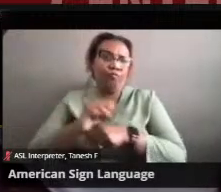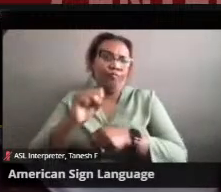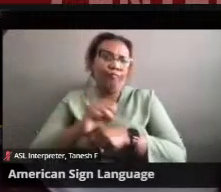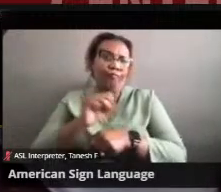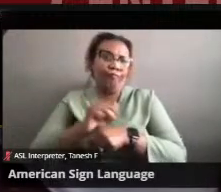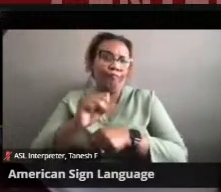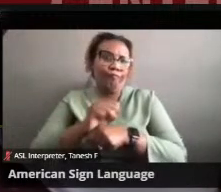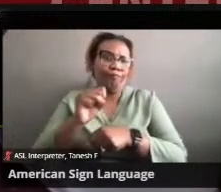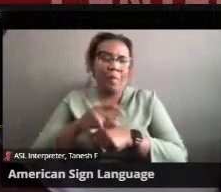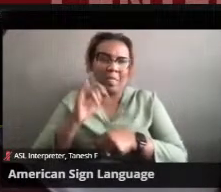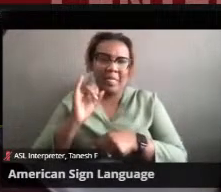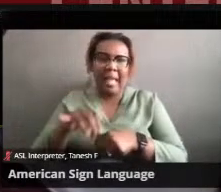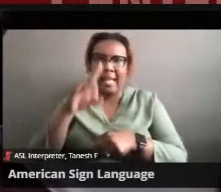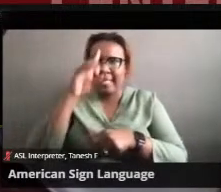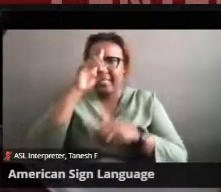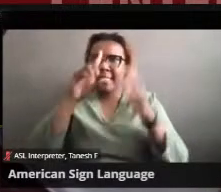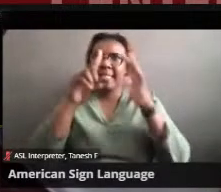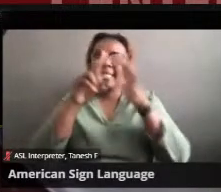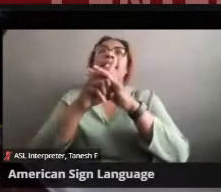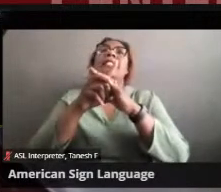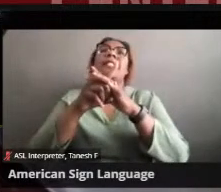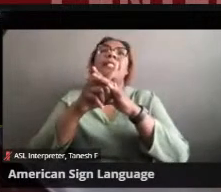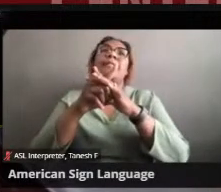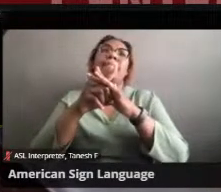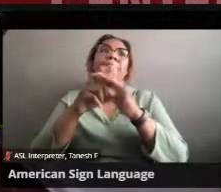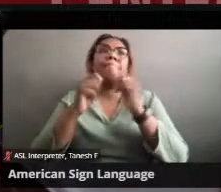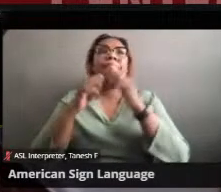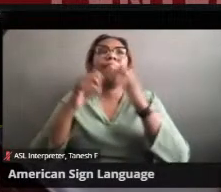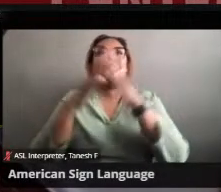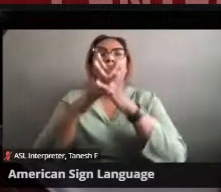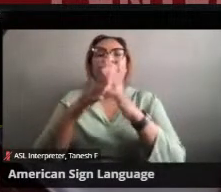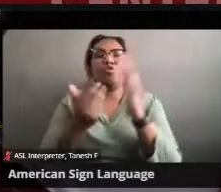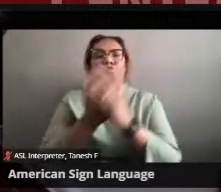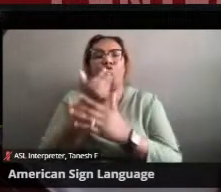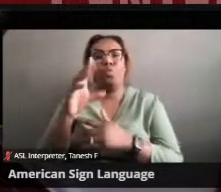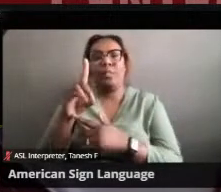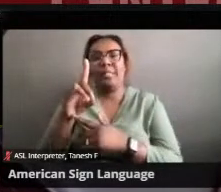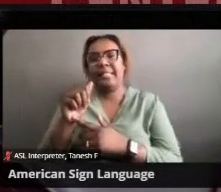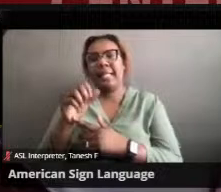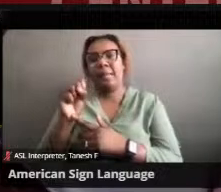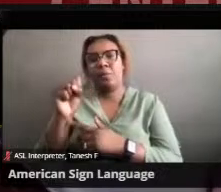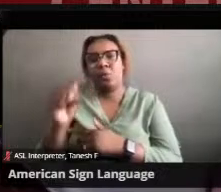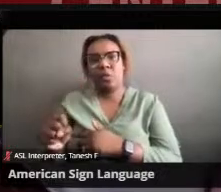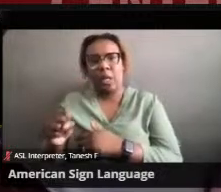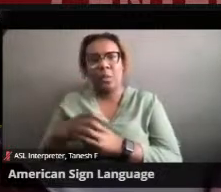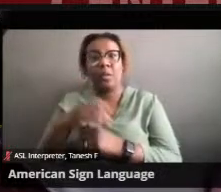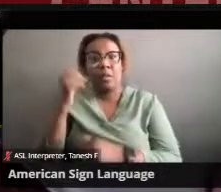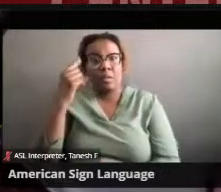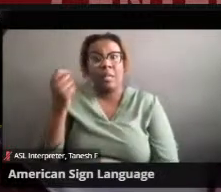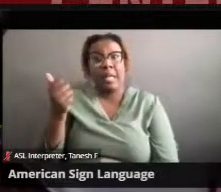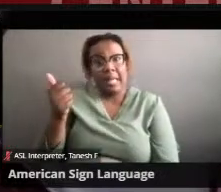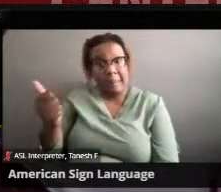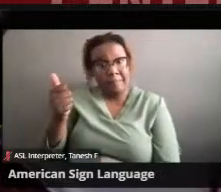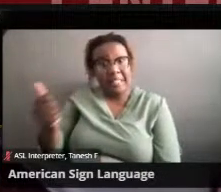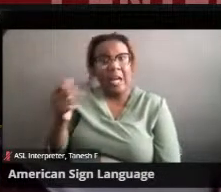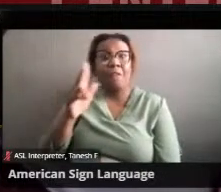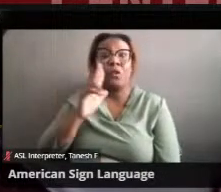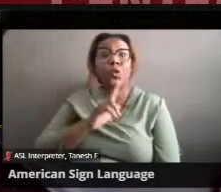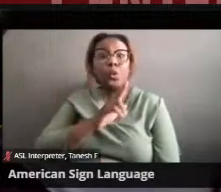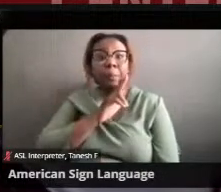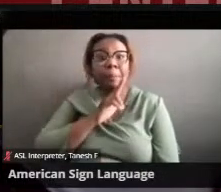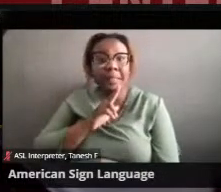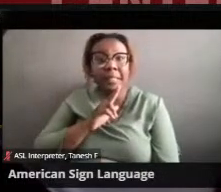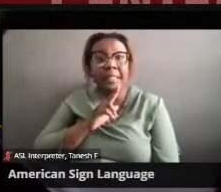make his vision for New Disabled South a reality. Dom is one of a set of triplets born with cerebral palsy and has